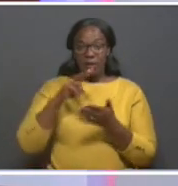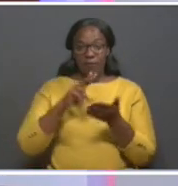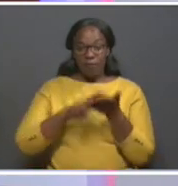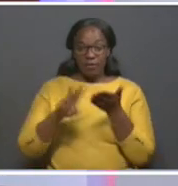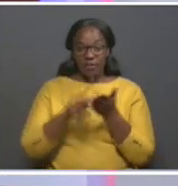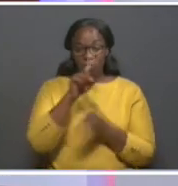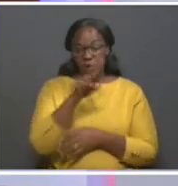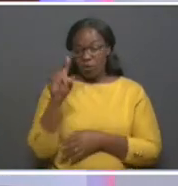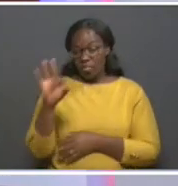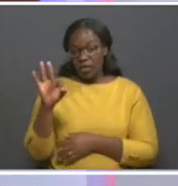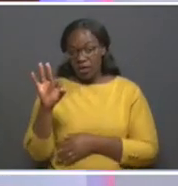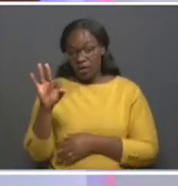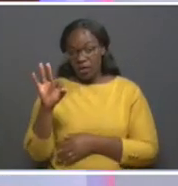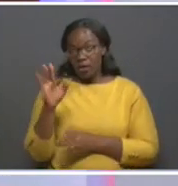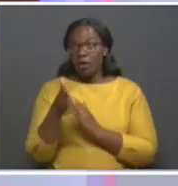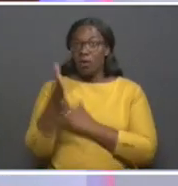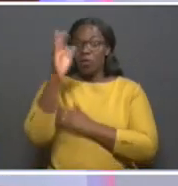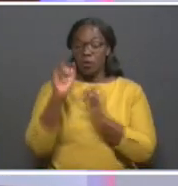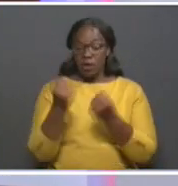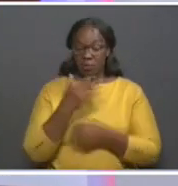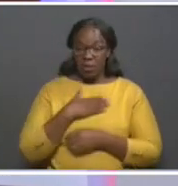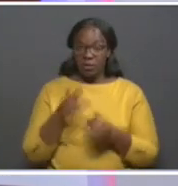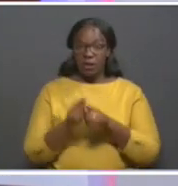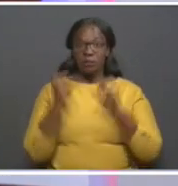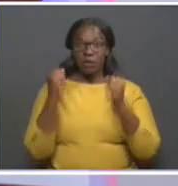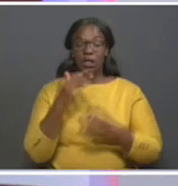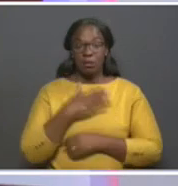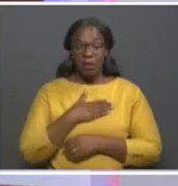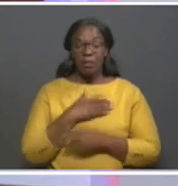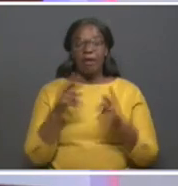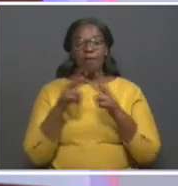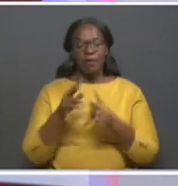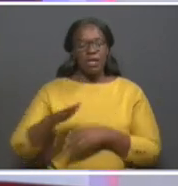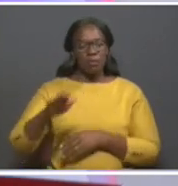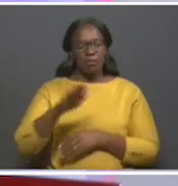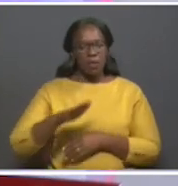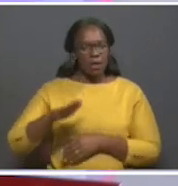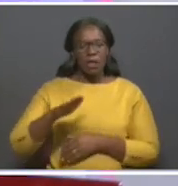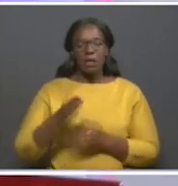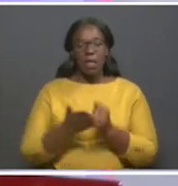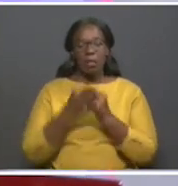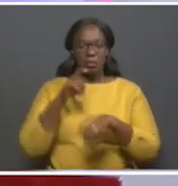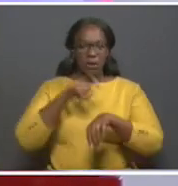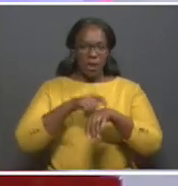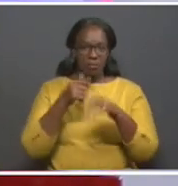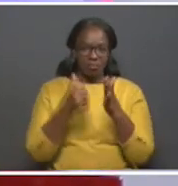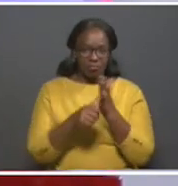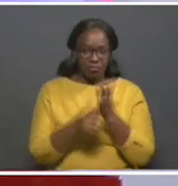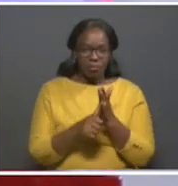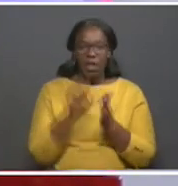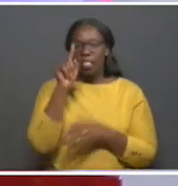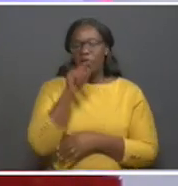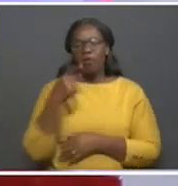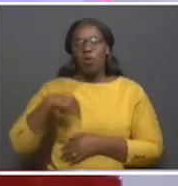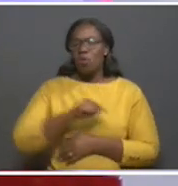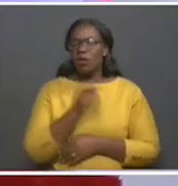verses. God is our refuge and strength, a very present help in trouble. Therefore, we will